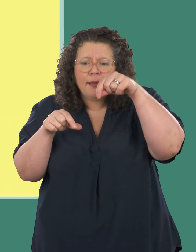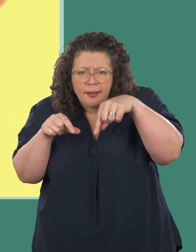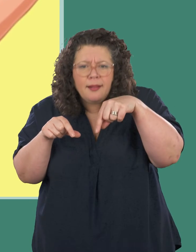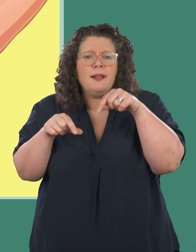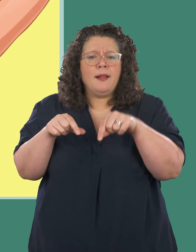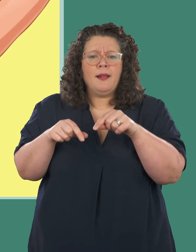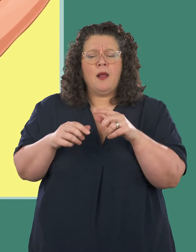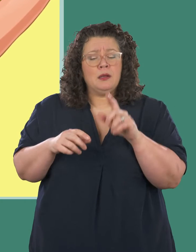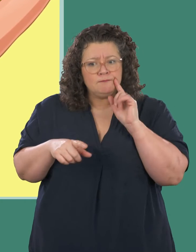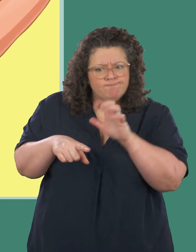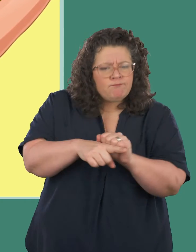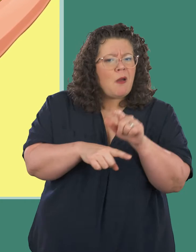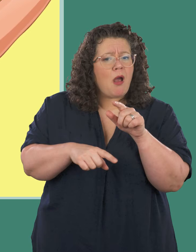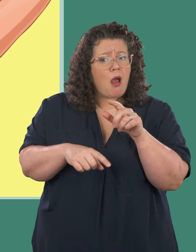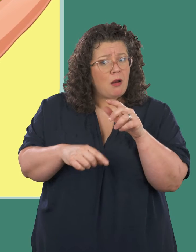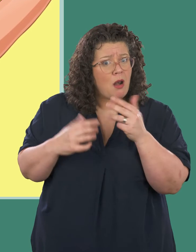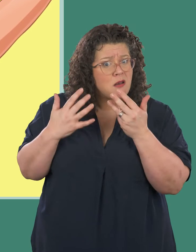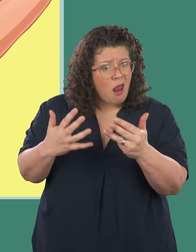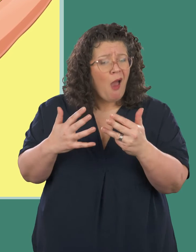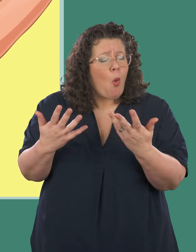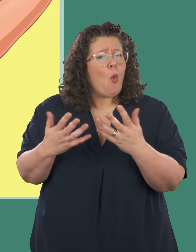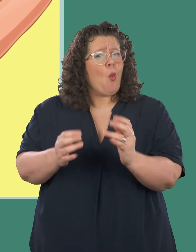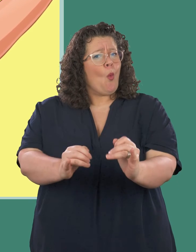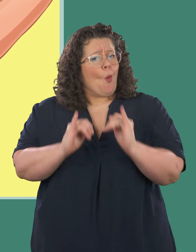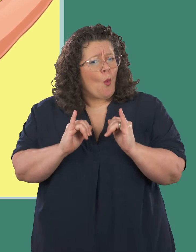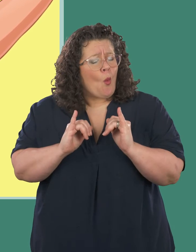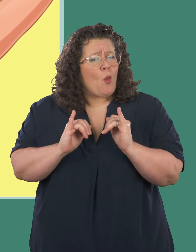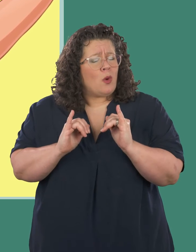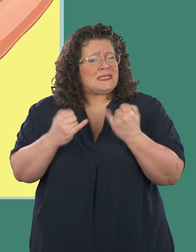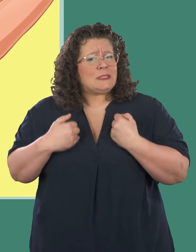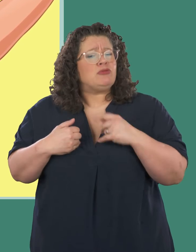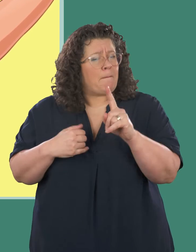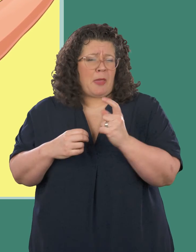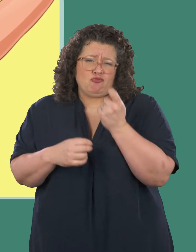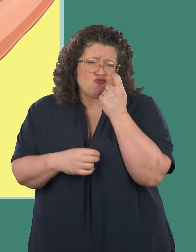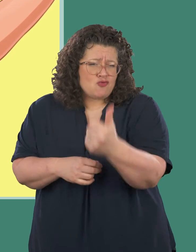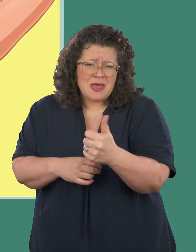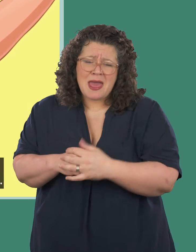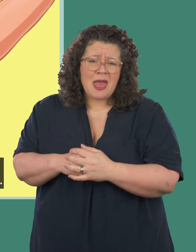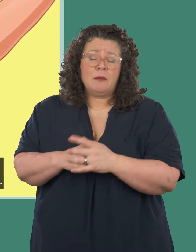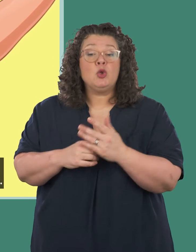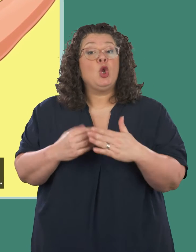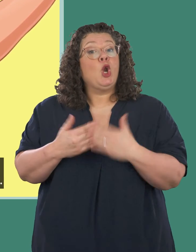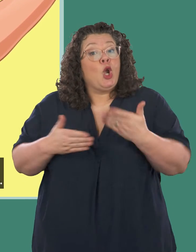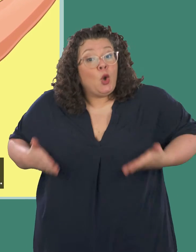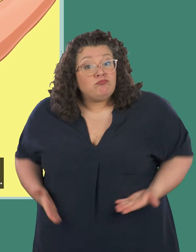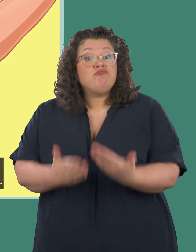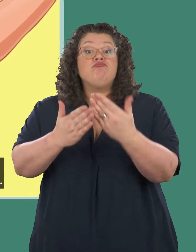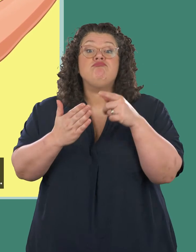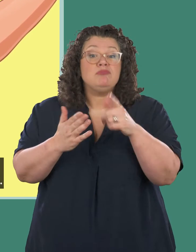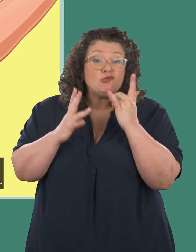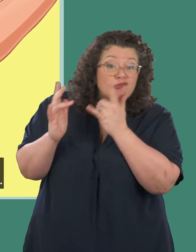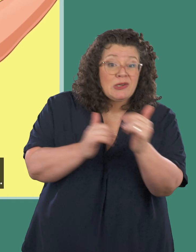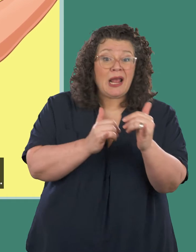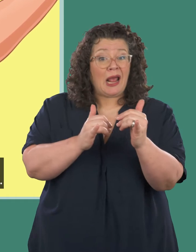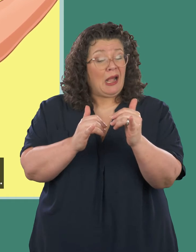The blood spot heel prick test screens for 9 rare but serious conditions. Newborn blood spot screening